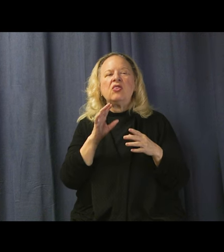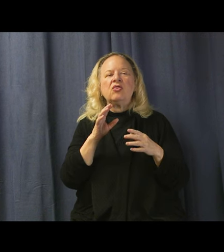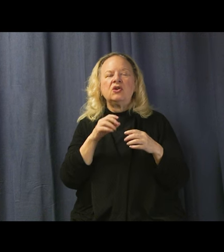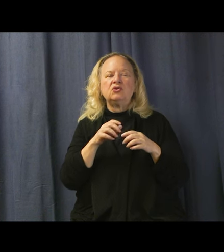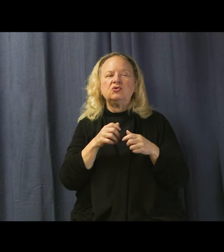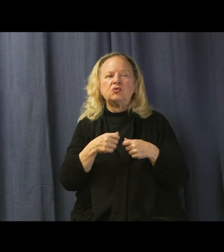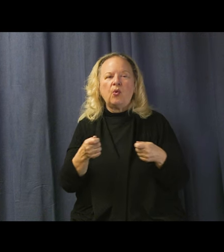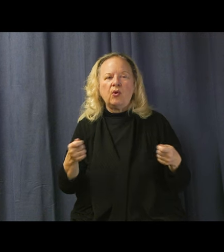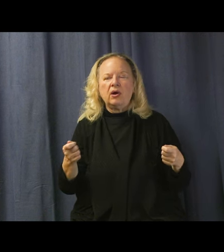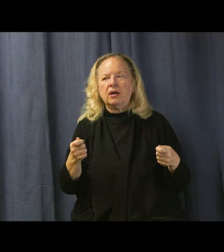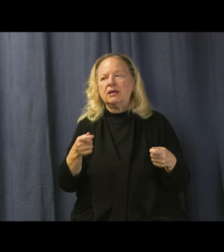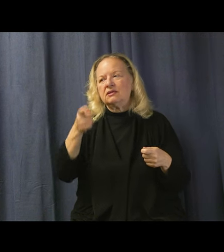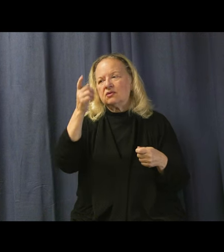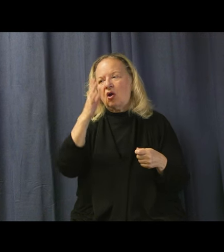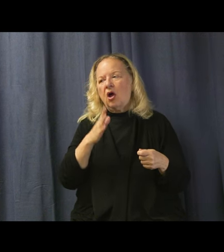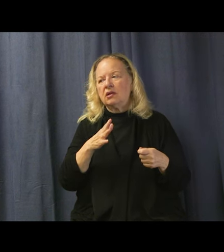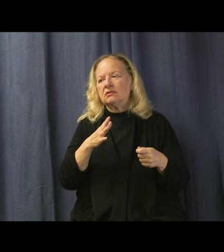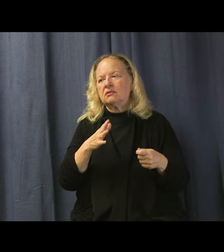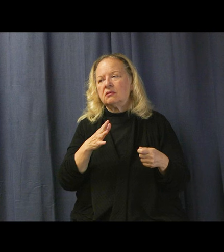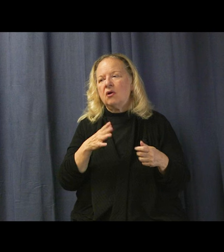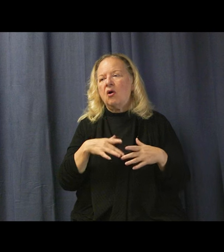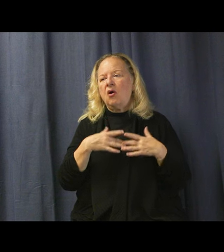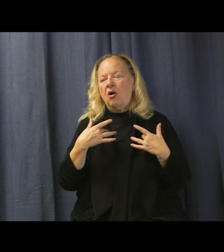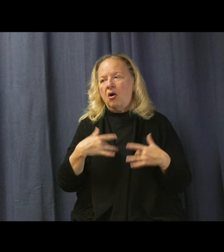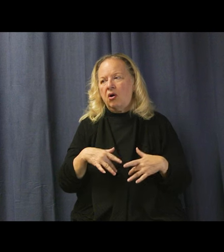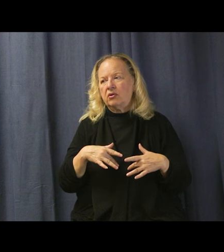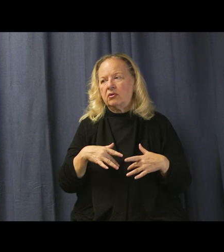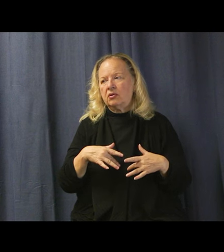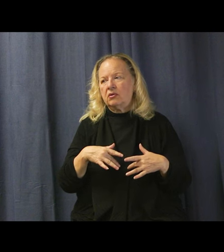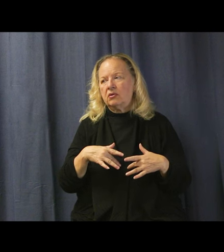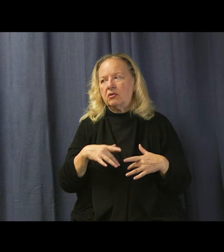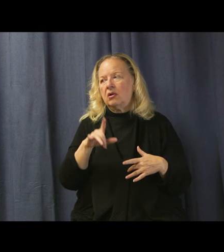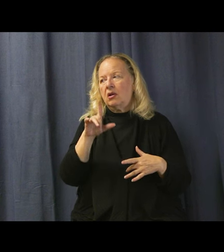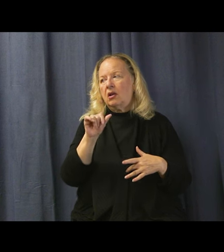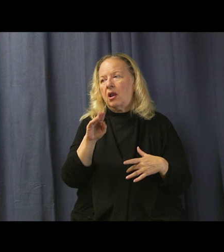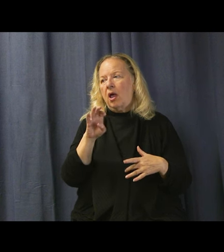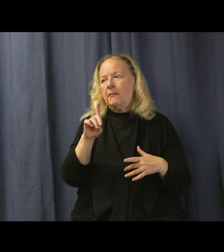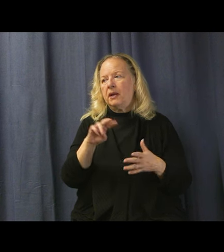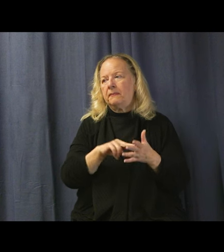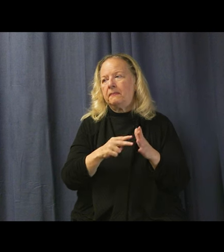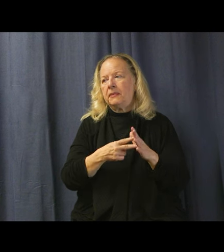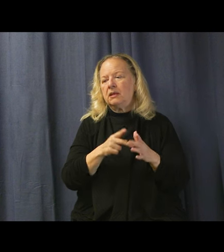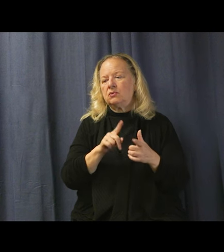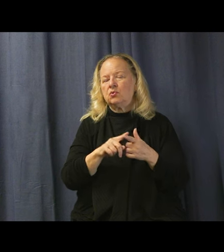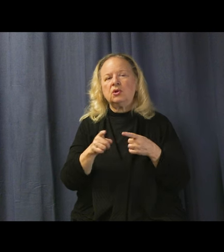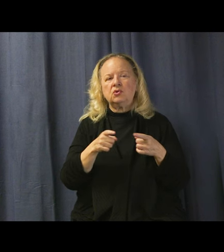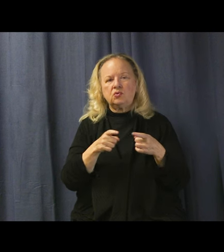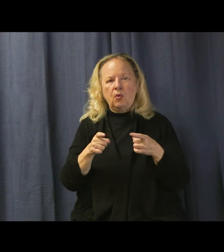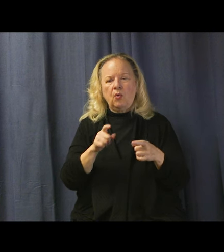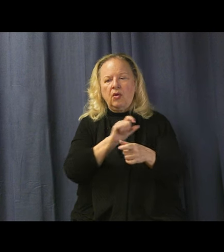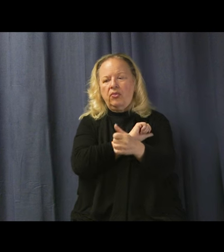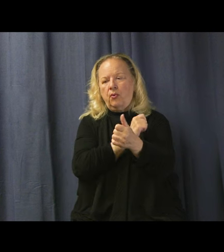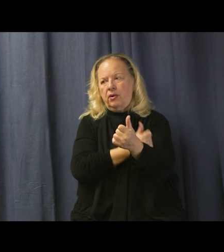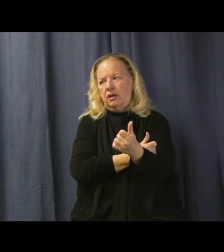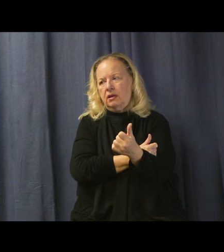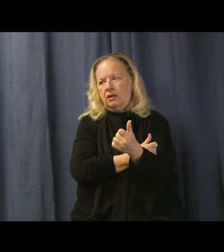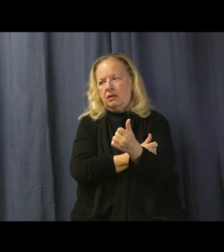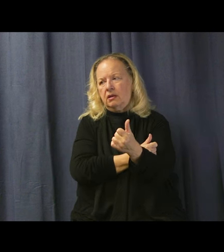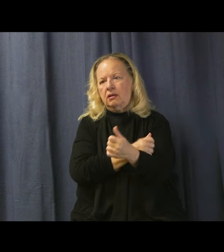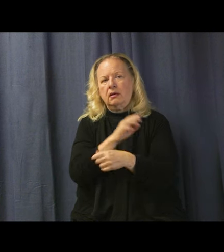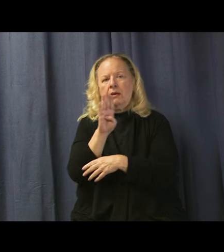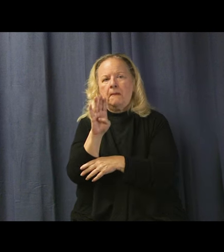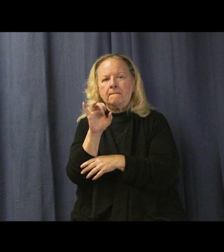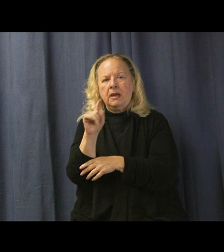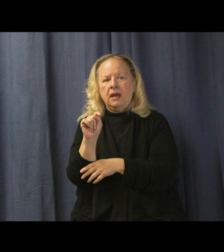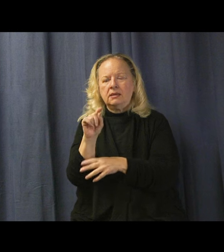is God's heart. Now, the Lamed means to control or to have authority. What does Beit